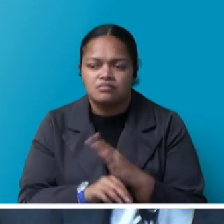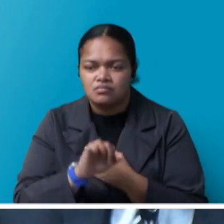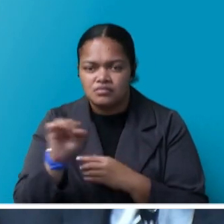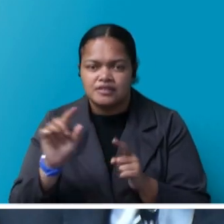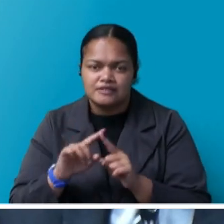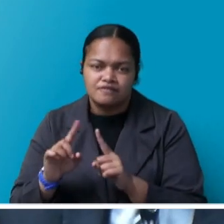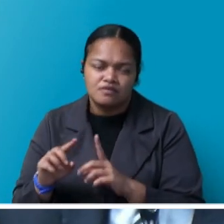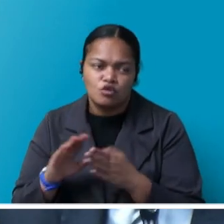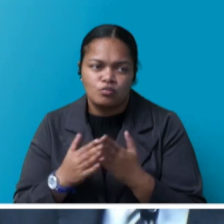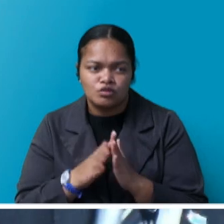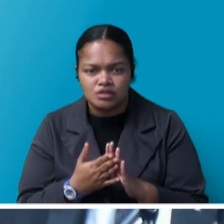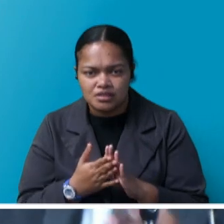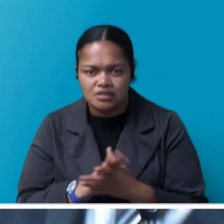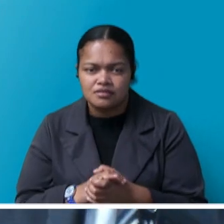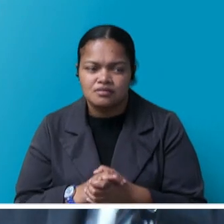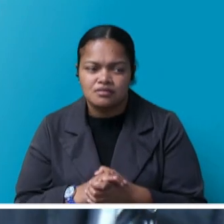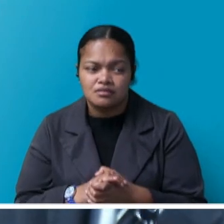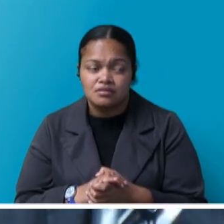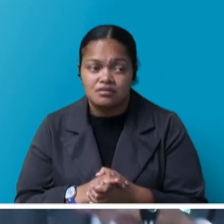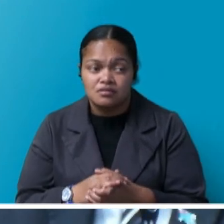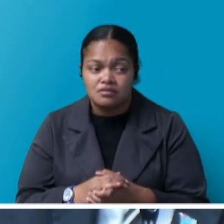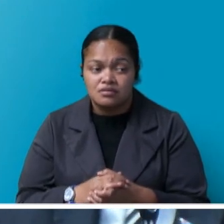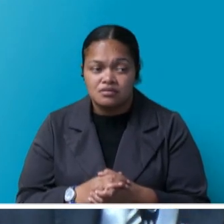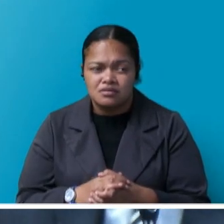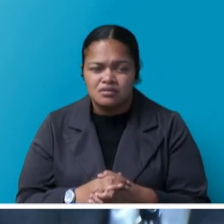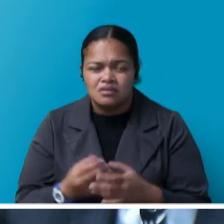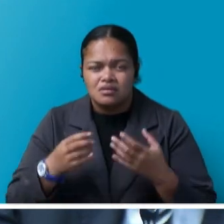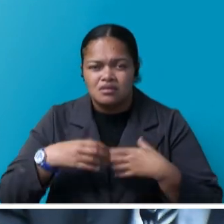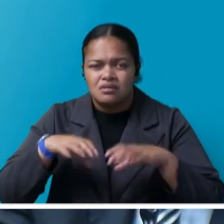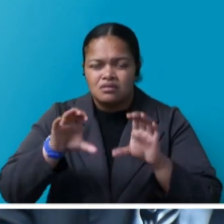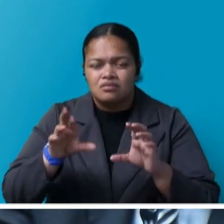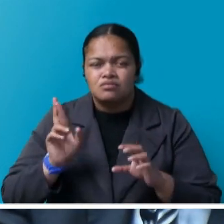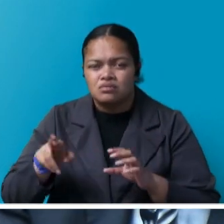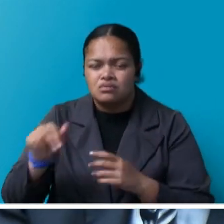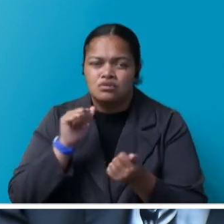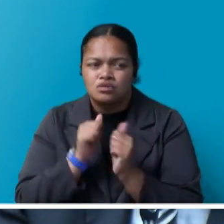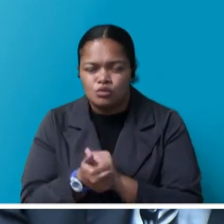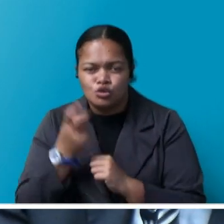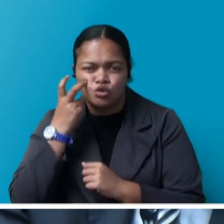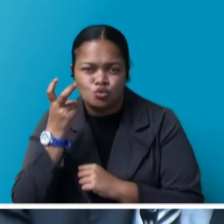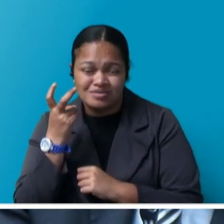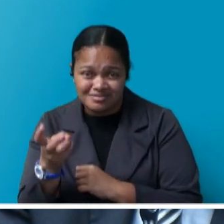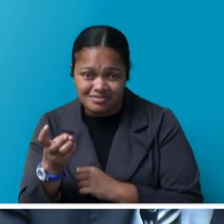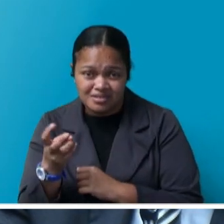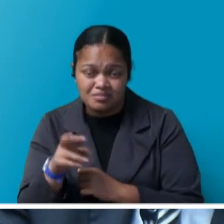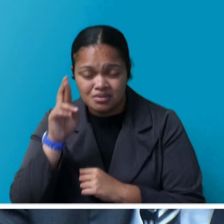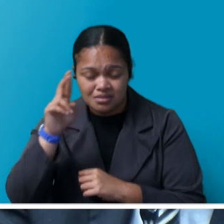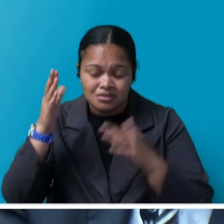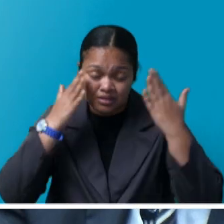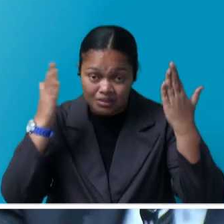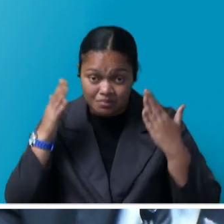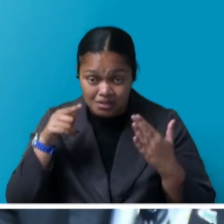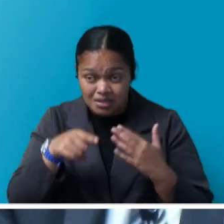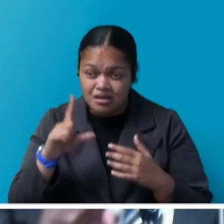communities. A notable initiative is the investment in rural sports and sports tourism. Mr. Speaker, sir, this will